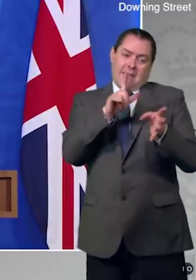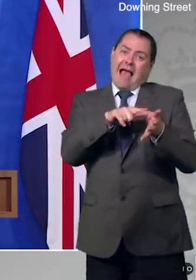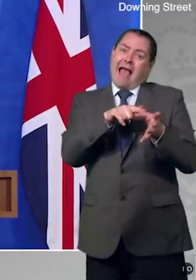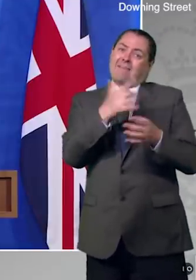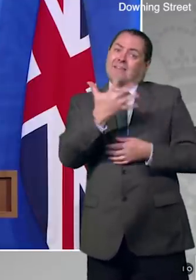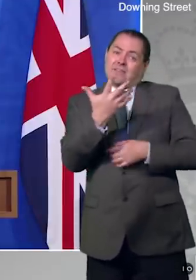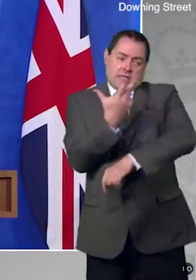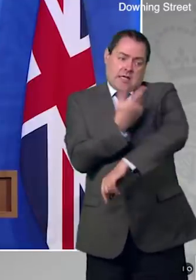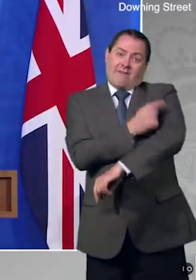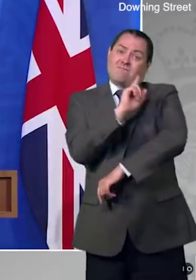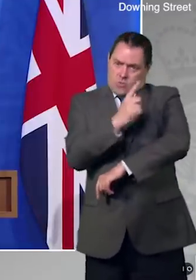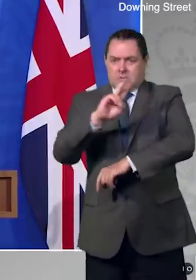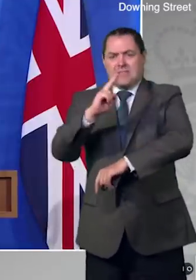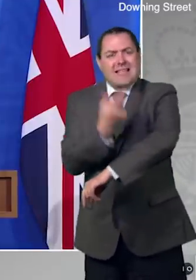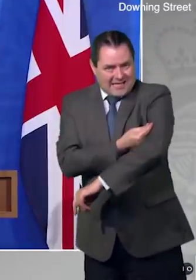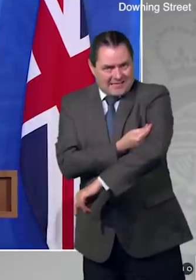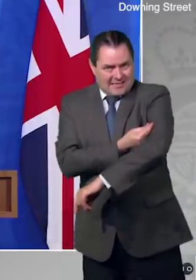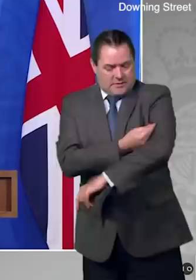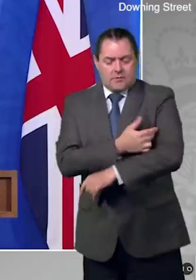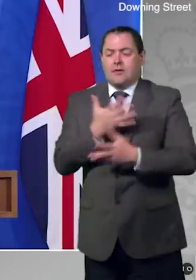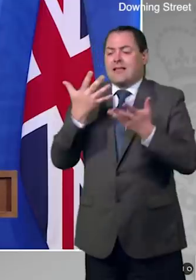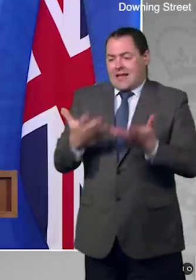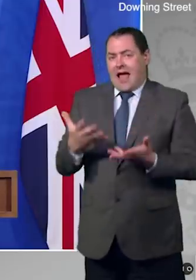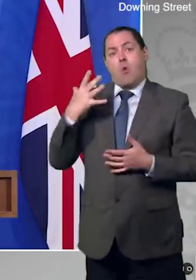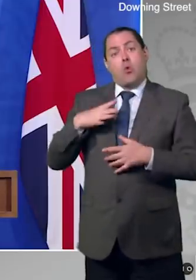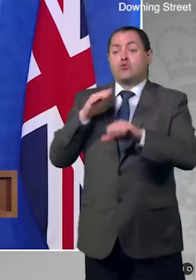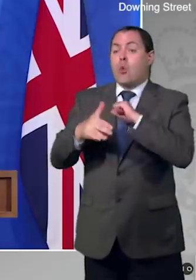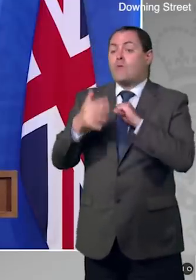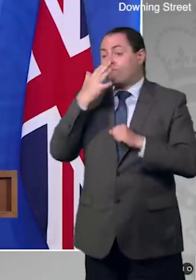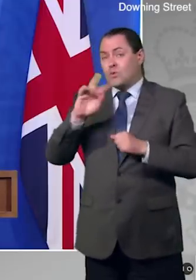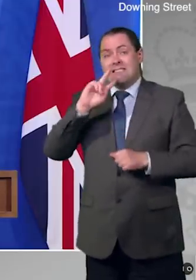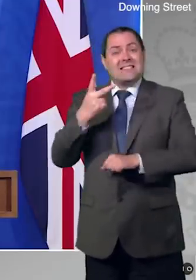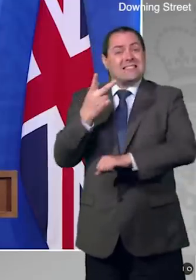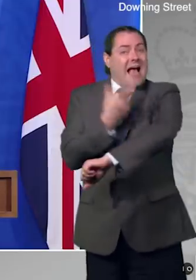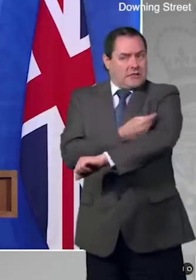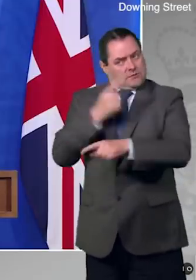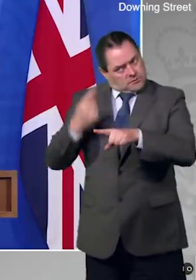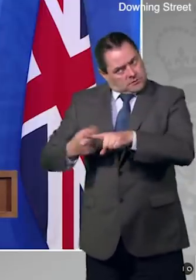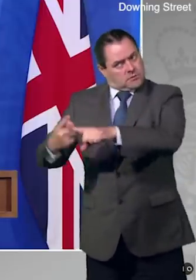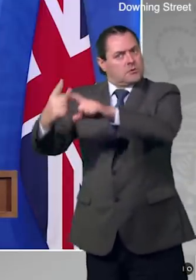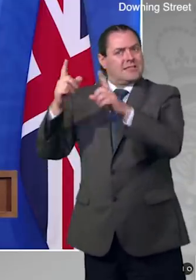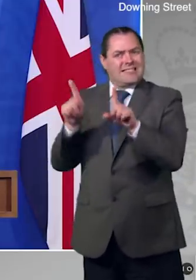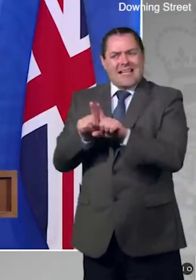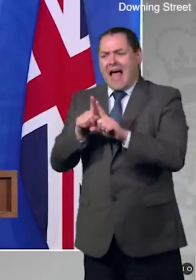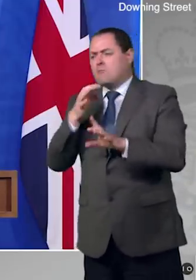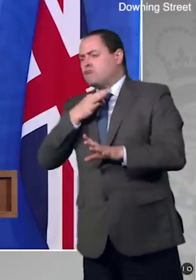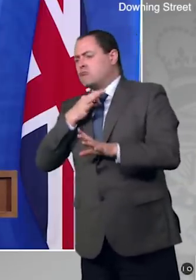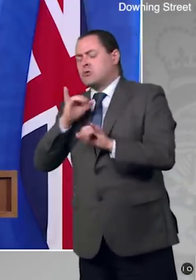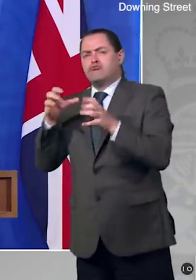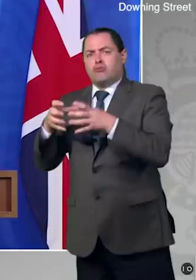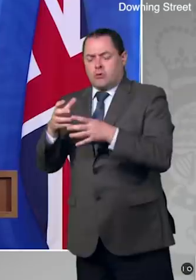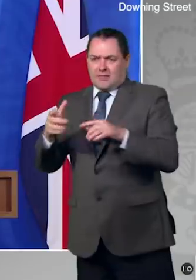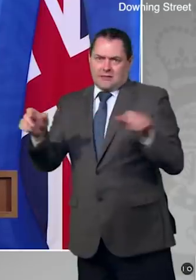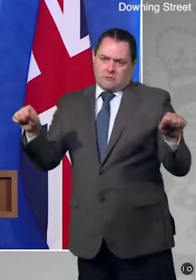now accelerate the second jabs for those over 40, just as we did for the vulnerable groups, so they get the maximum protection